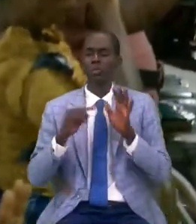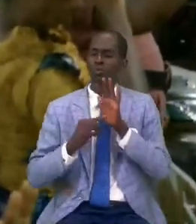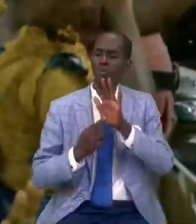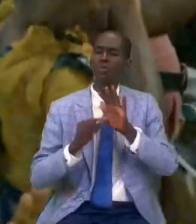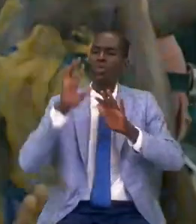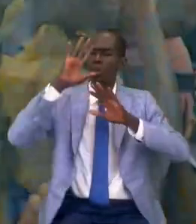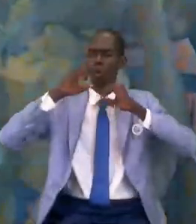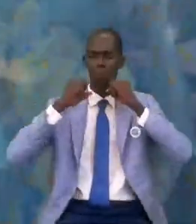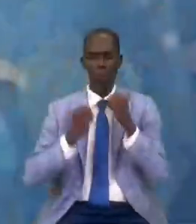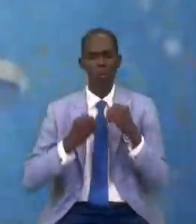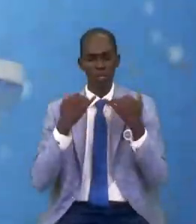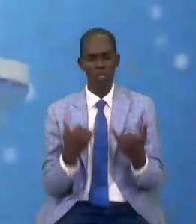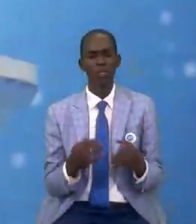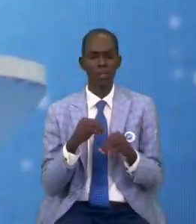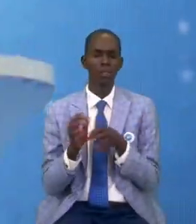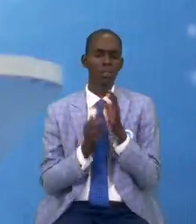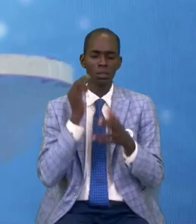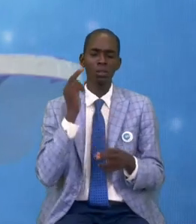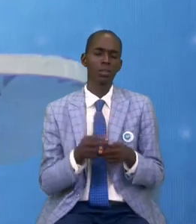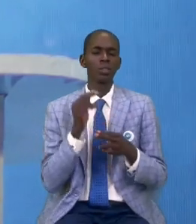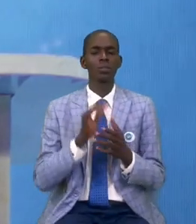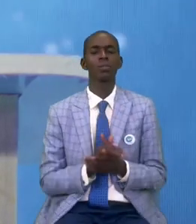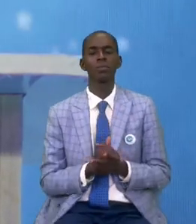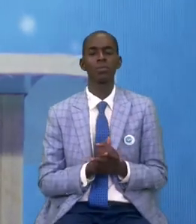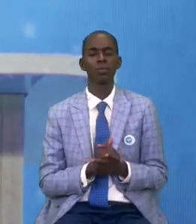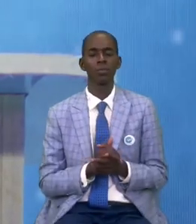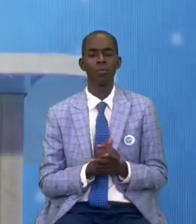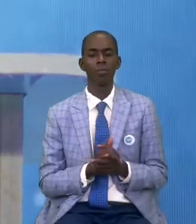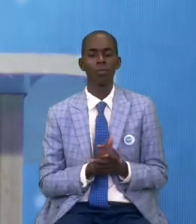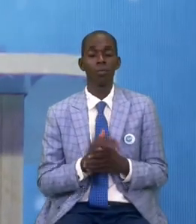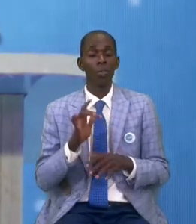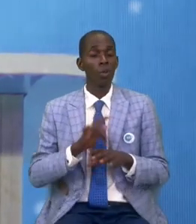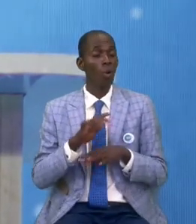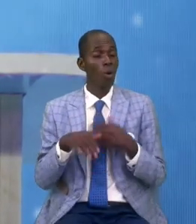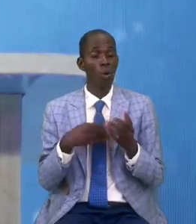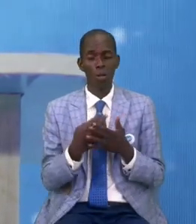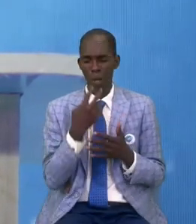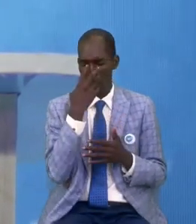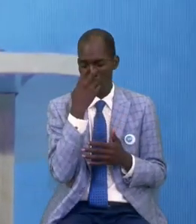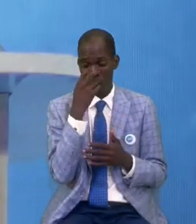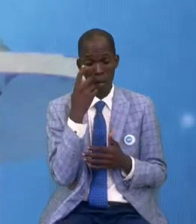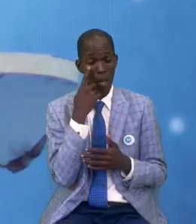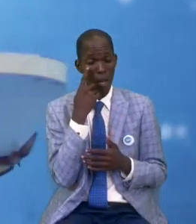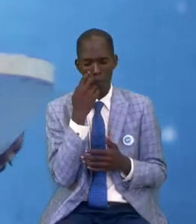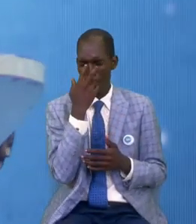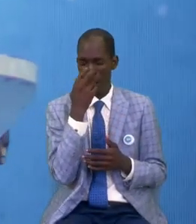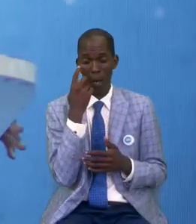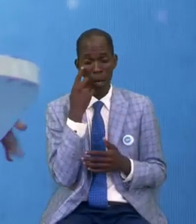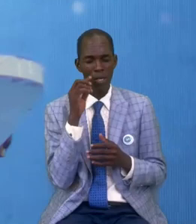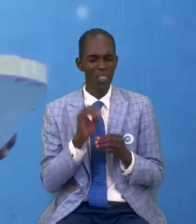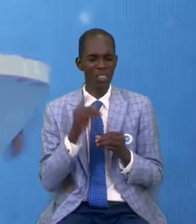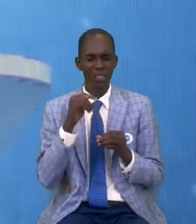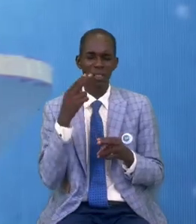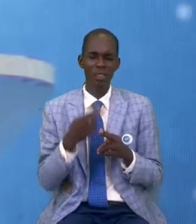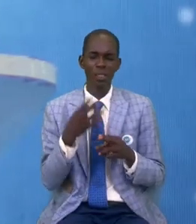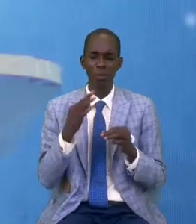Touch those blind eyes, in the name of Jesus, be opened. Those who are deaf